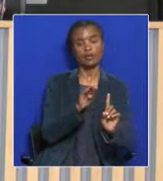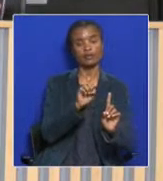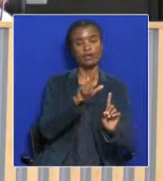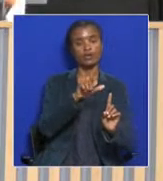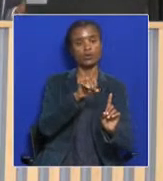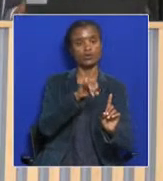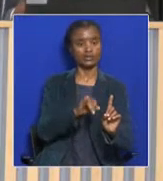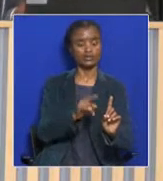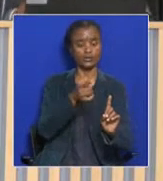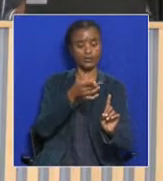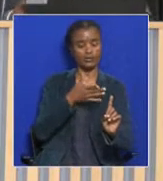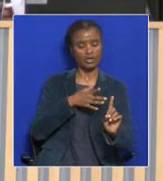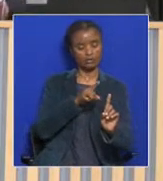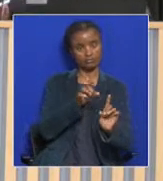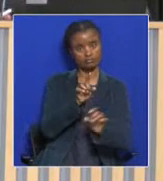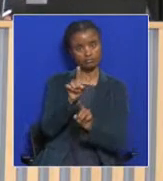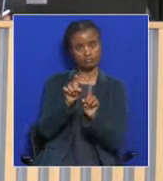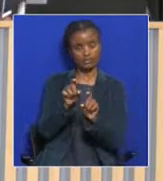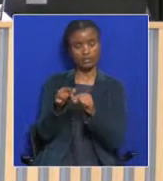Thank you.